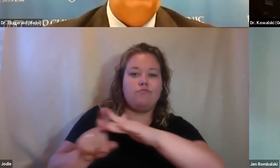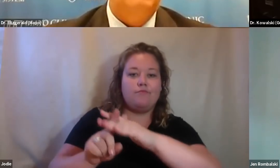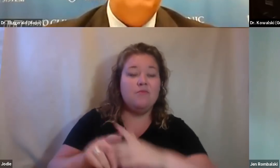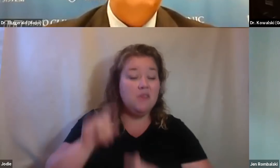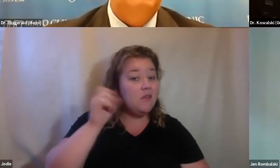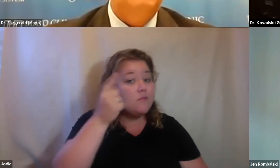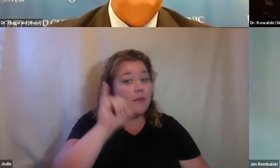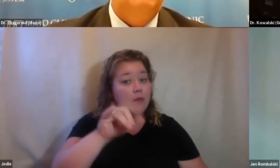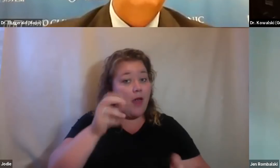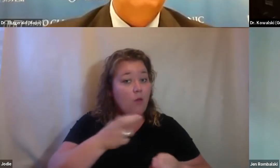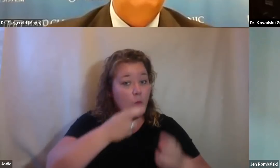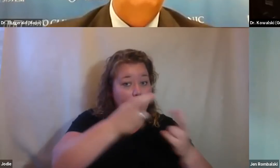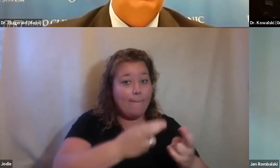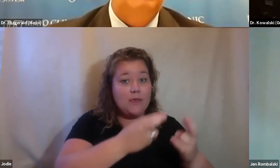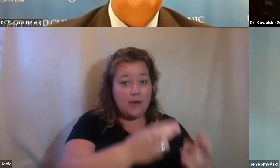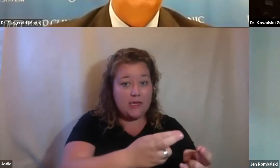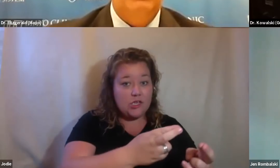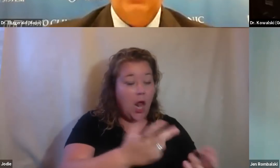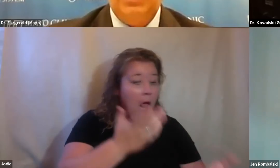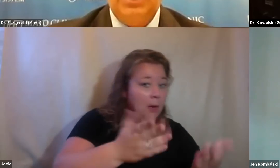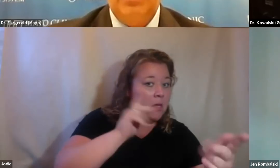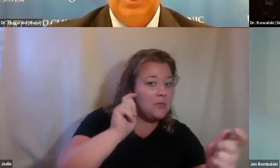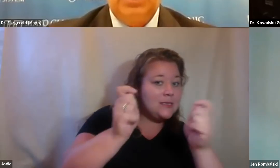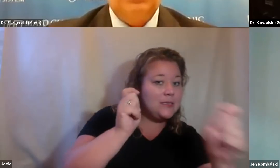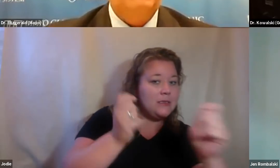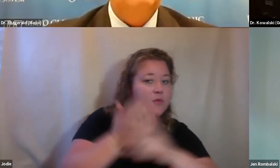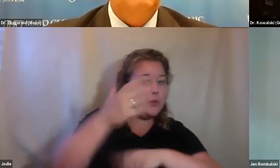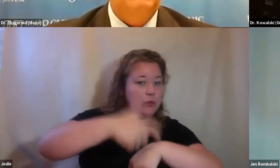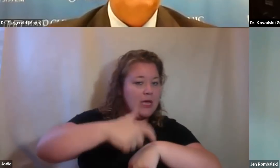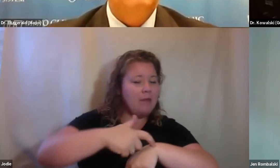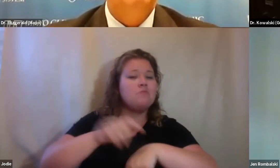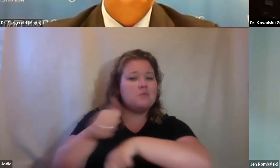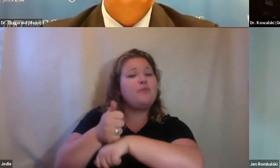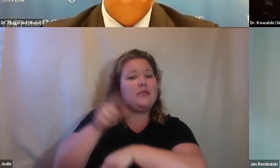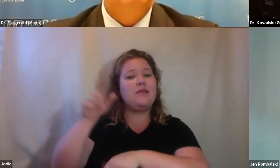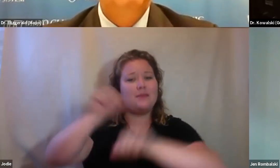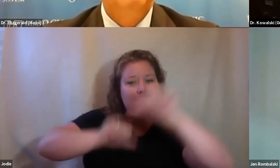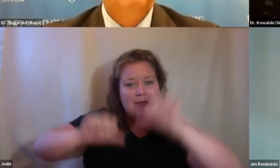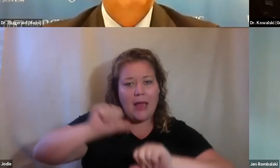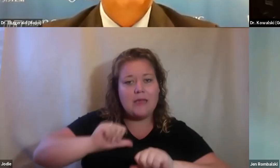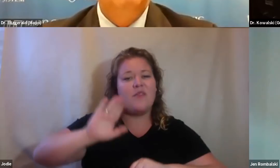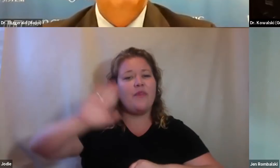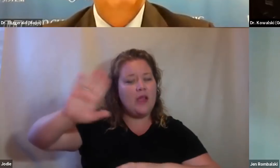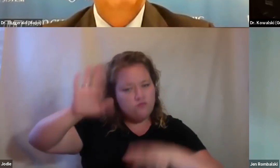understanding evolves and as science leads us to different ways of looking at this.